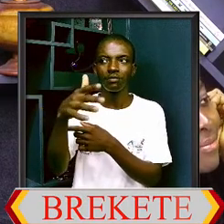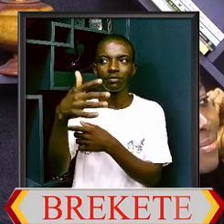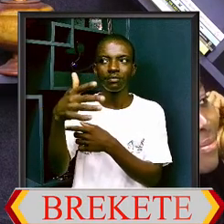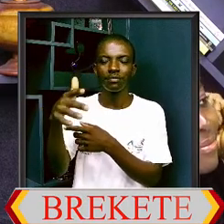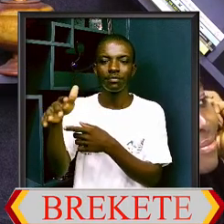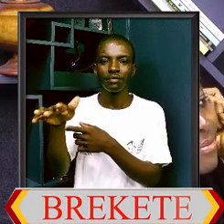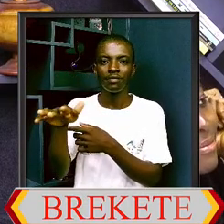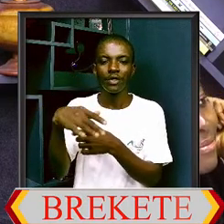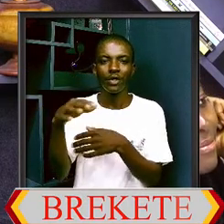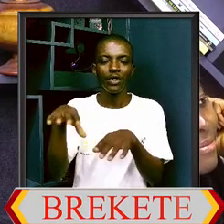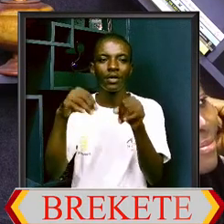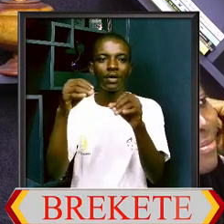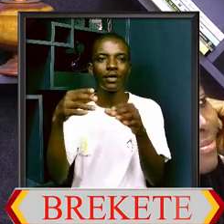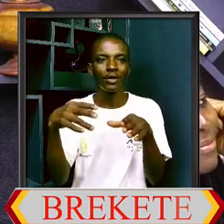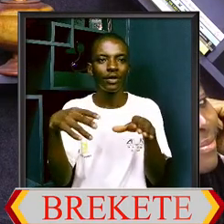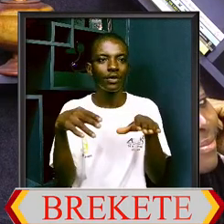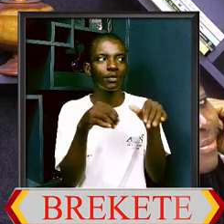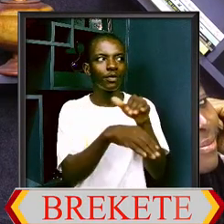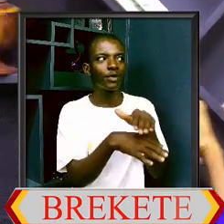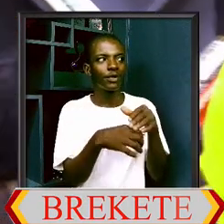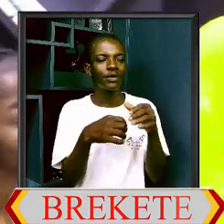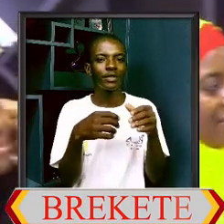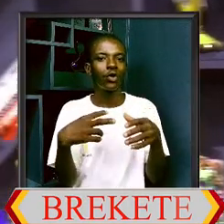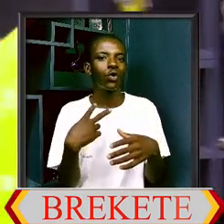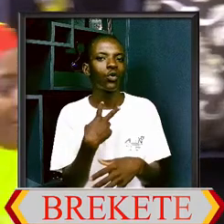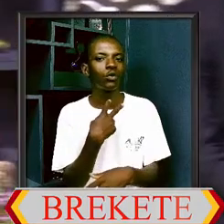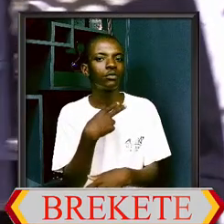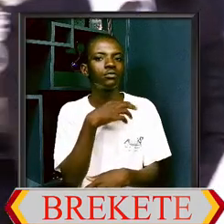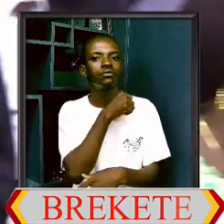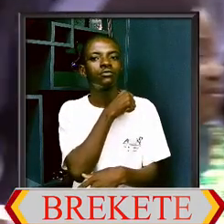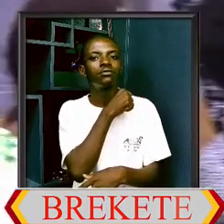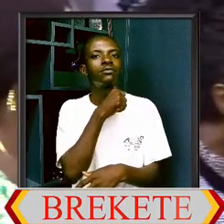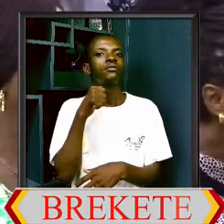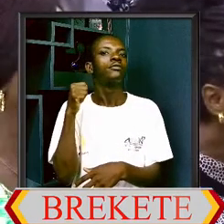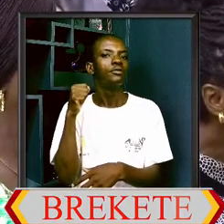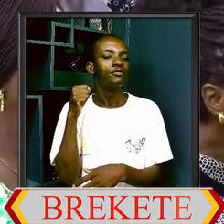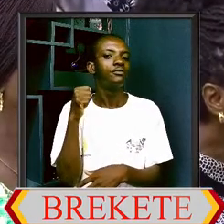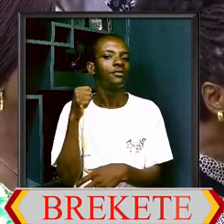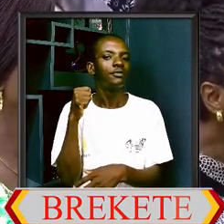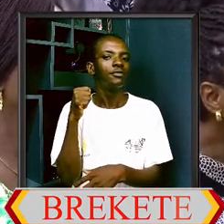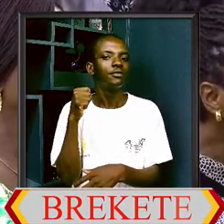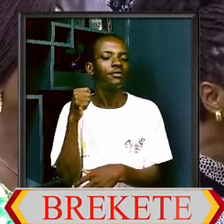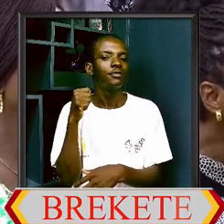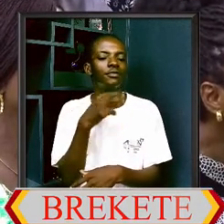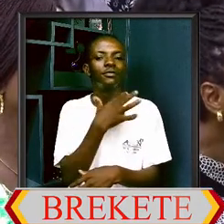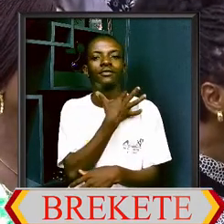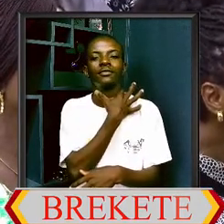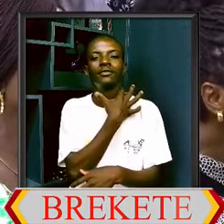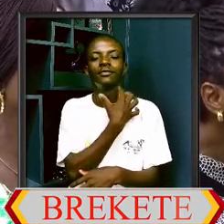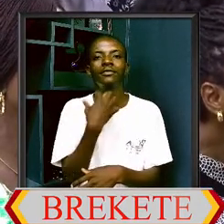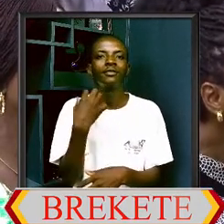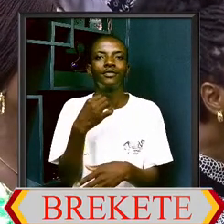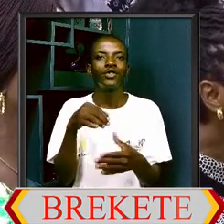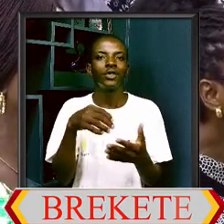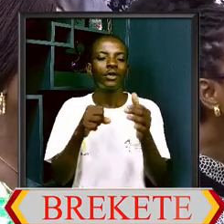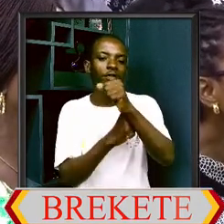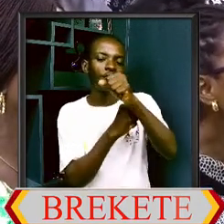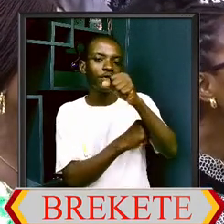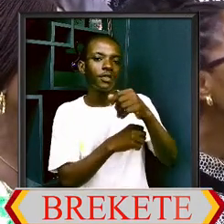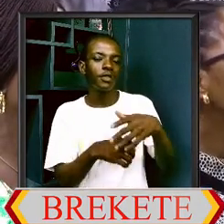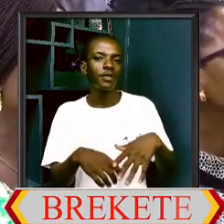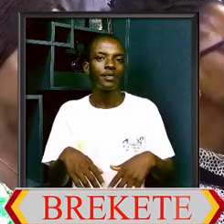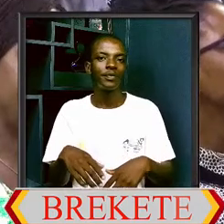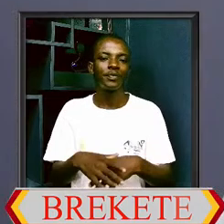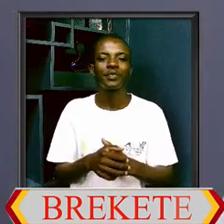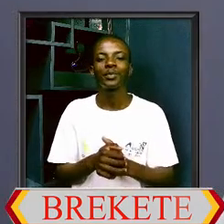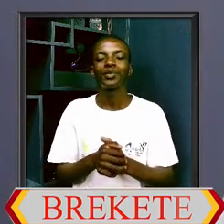go carry on one side they go cut him head now now then be the foundation where where the head Master Papa go lie on top